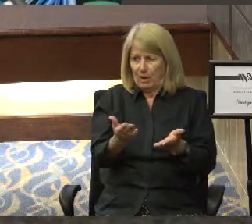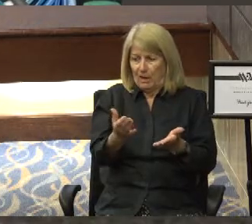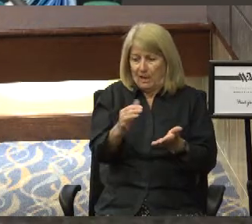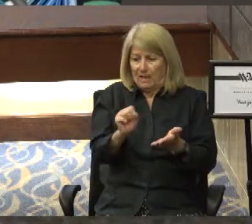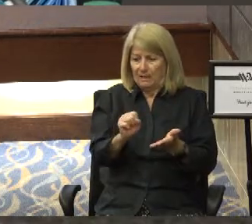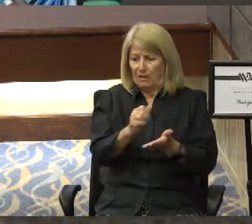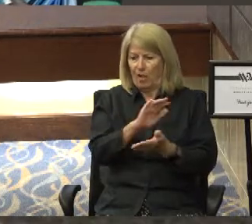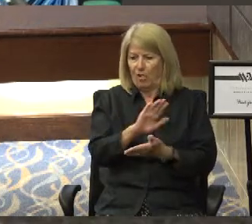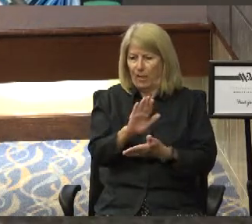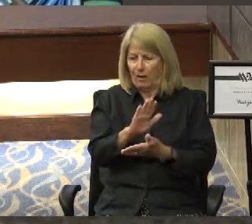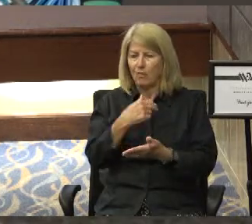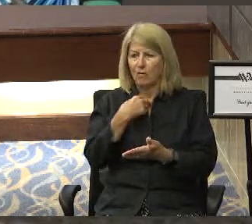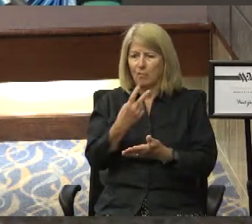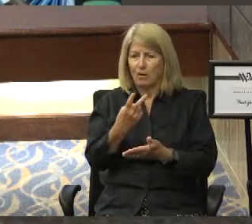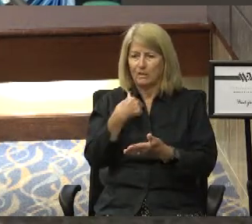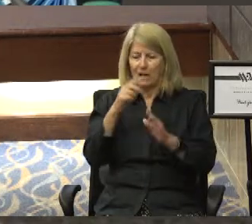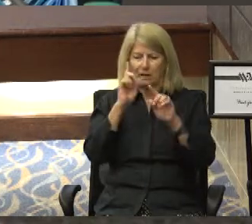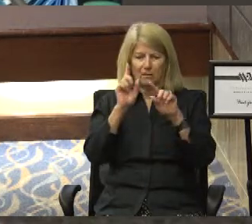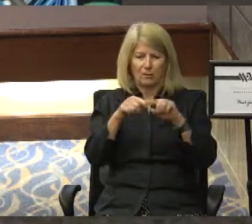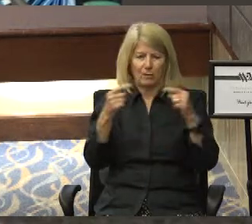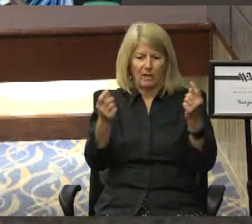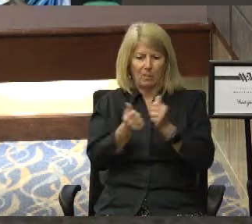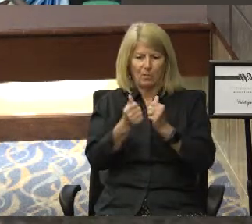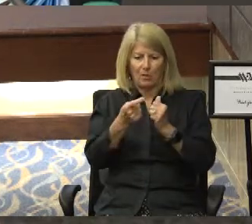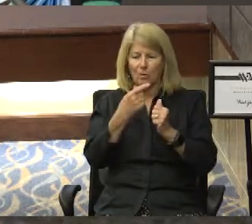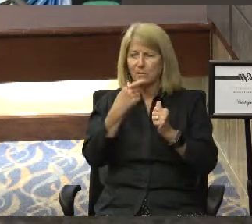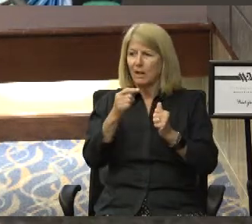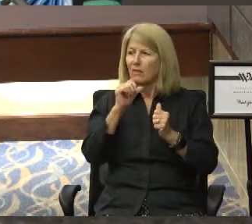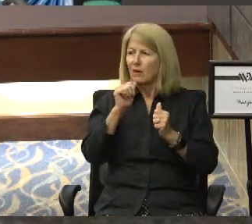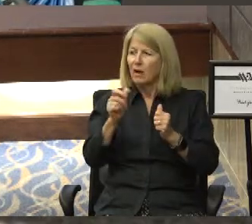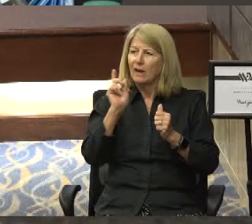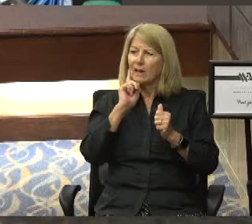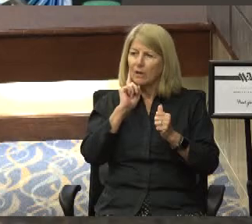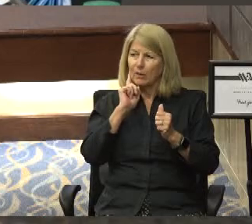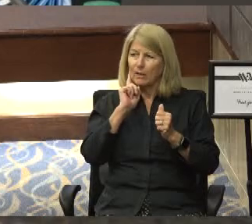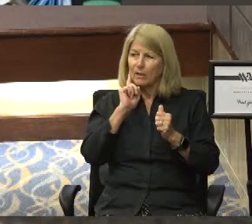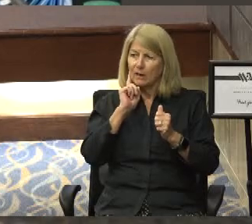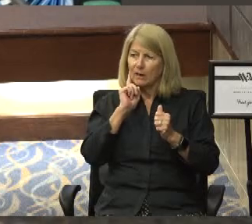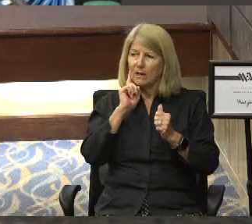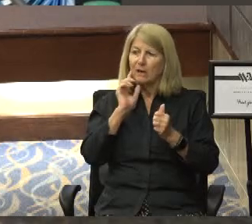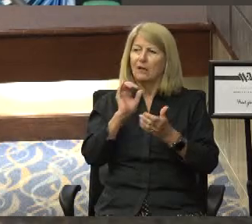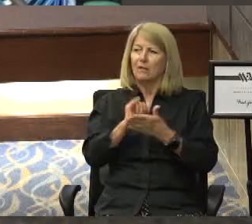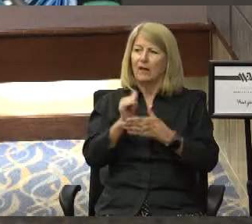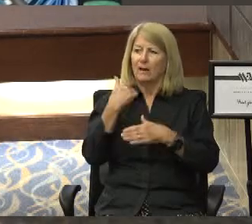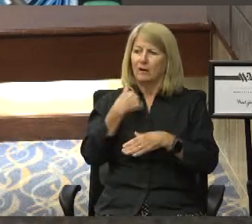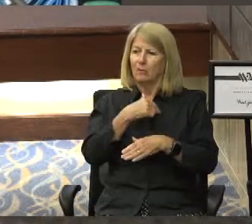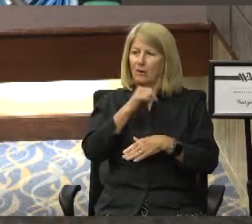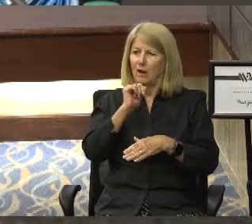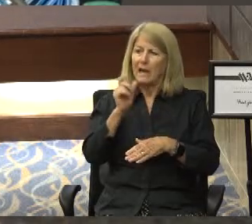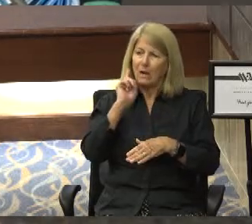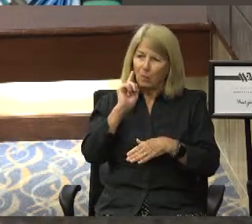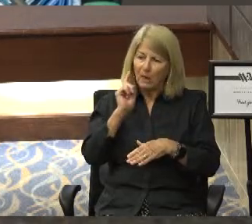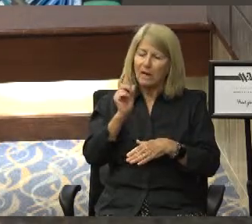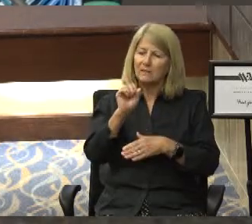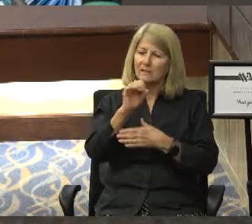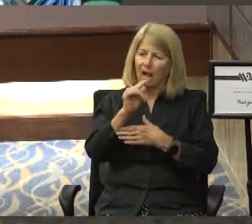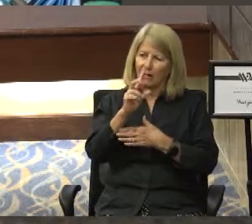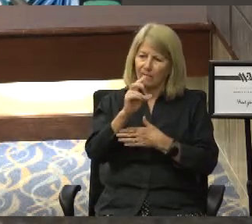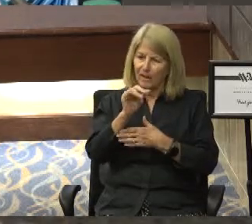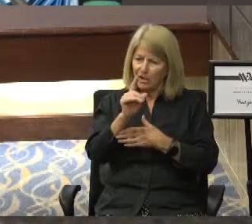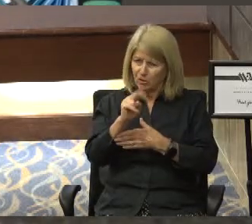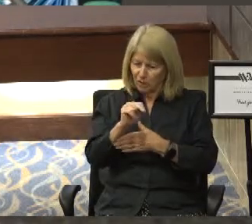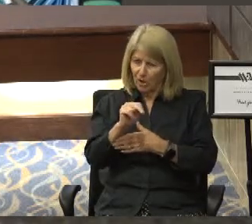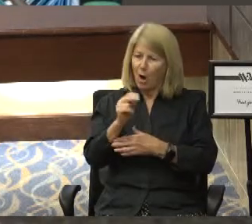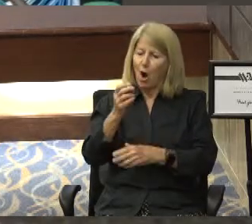that. So I disagree with you saying that they're not hearing, that we're not hearing them. The Salvation Army is